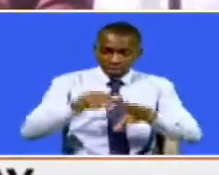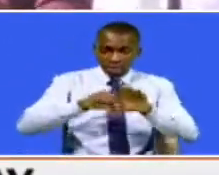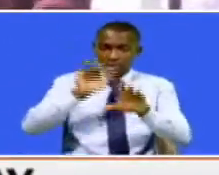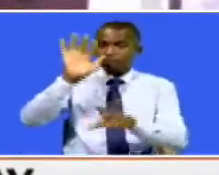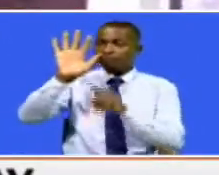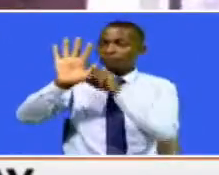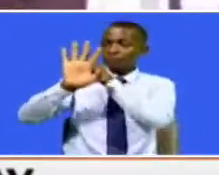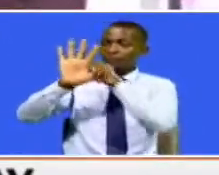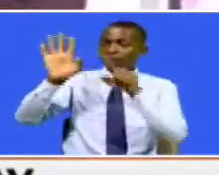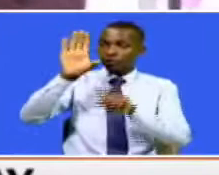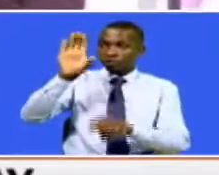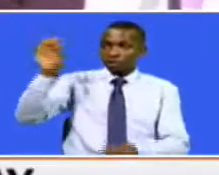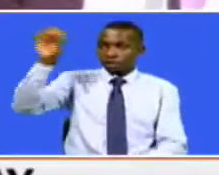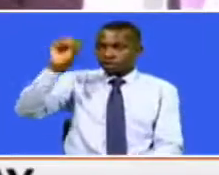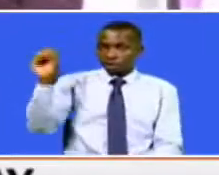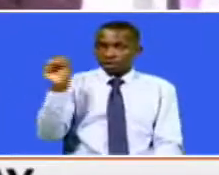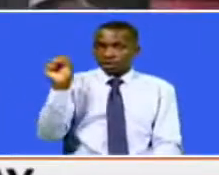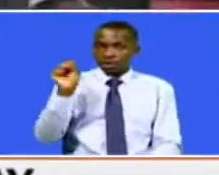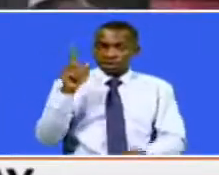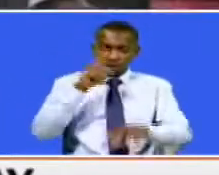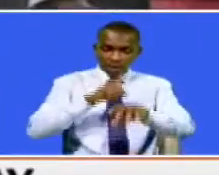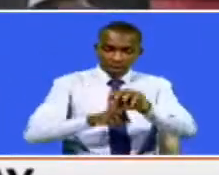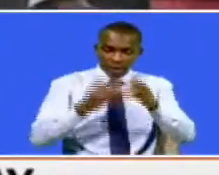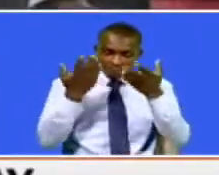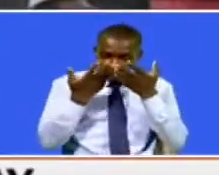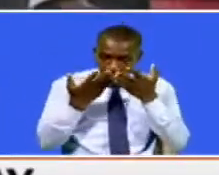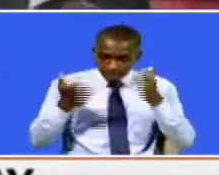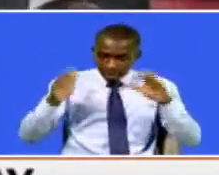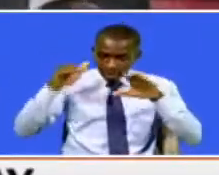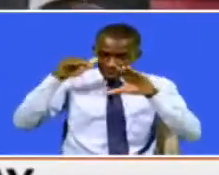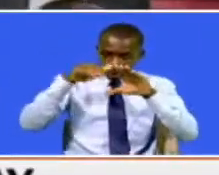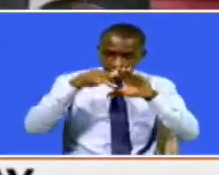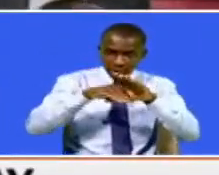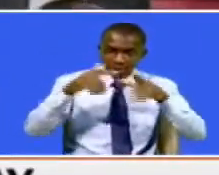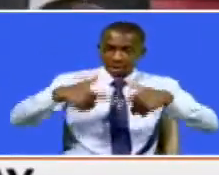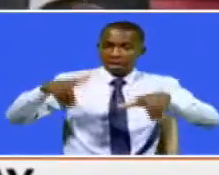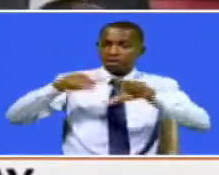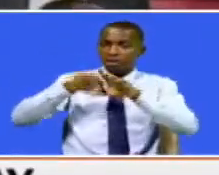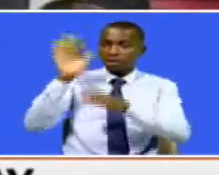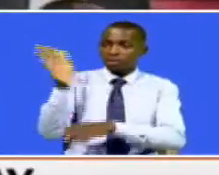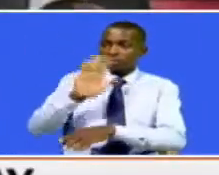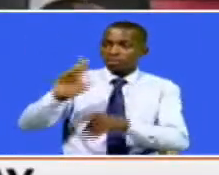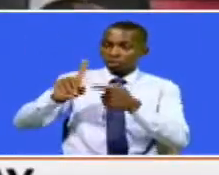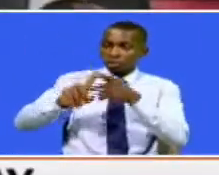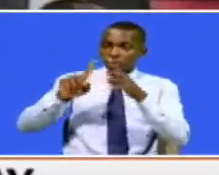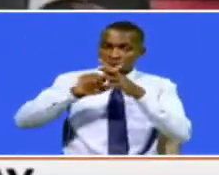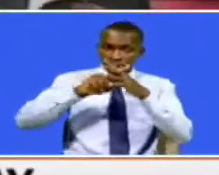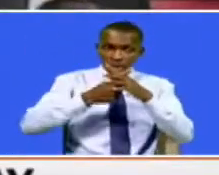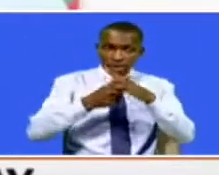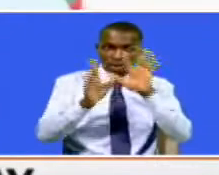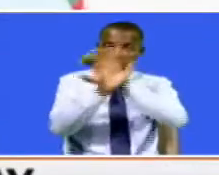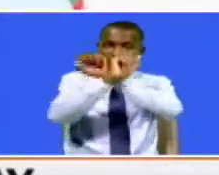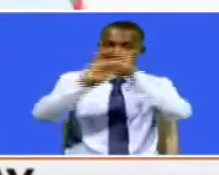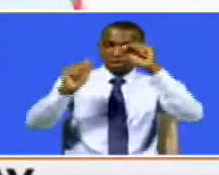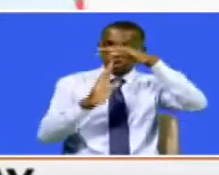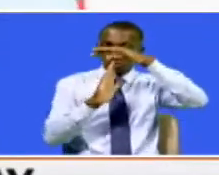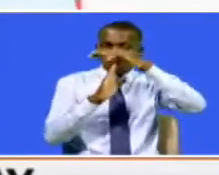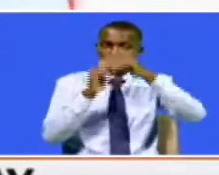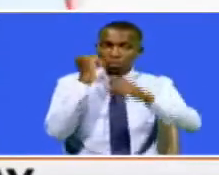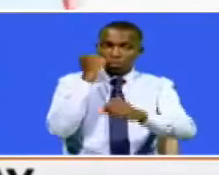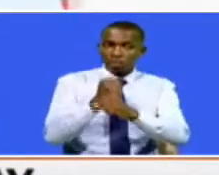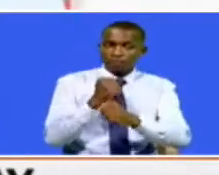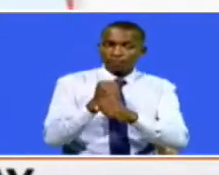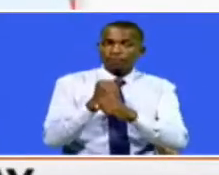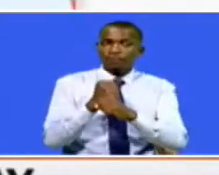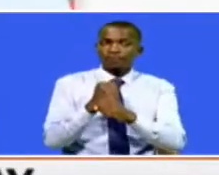five cabinet secretaries once they are approved by Parliament to kick off his presidency on a high note. It is also